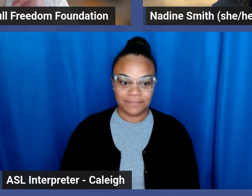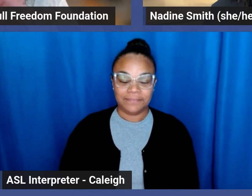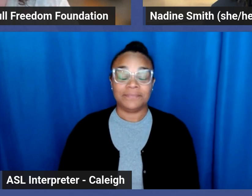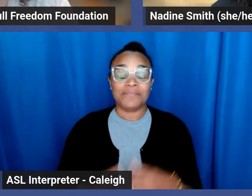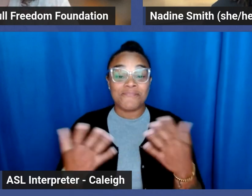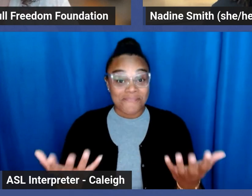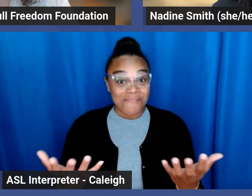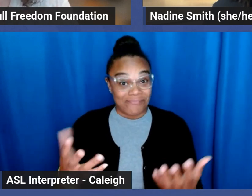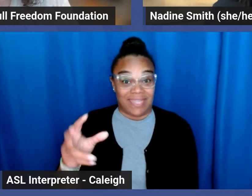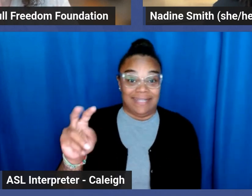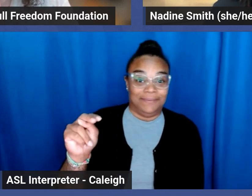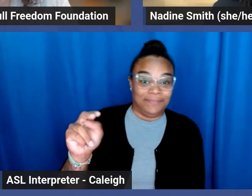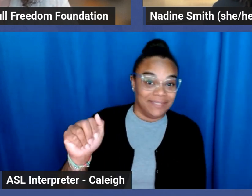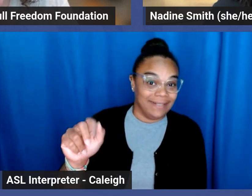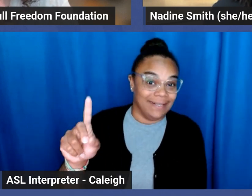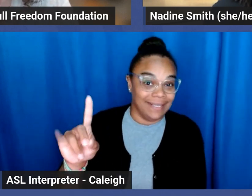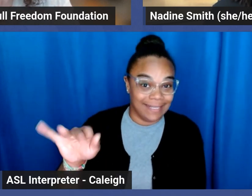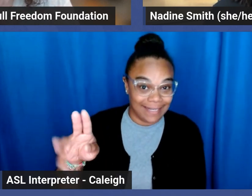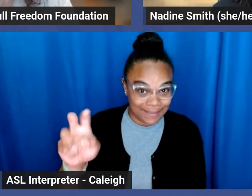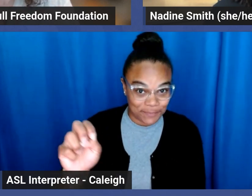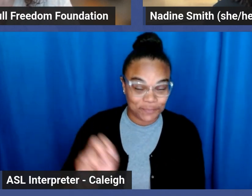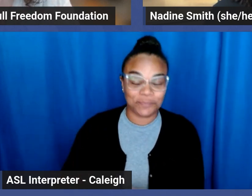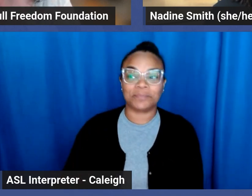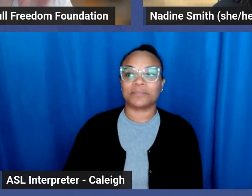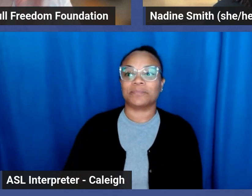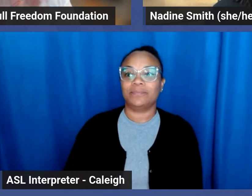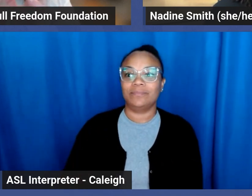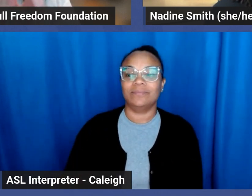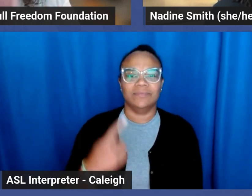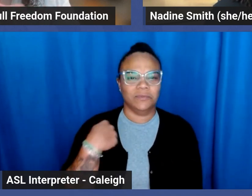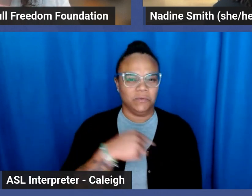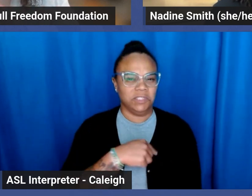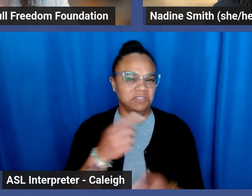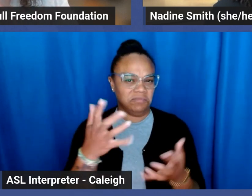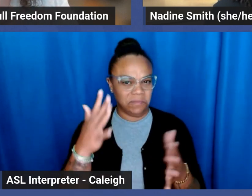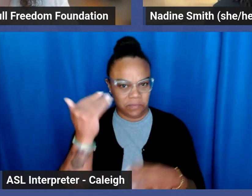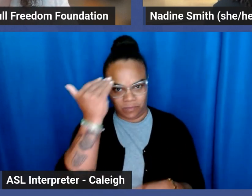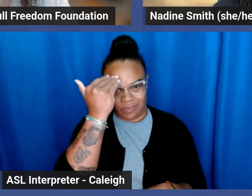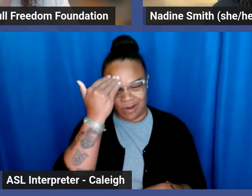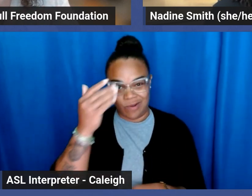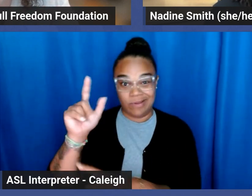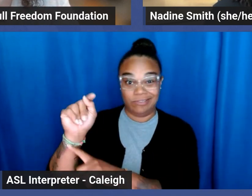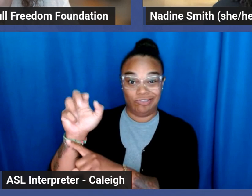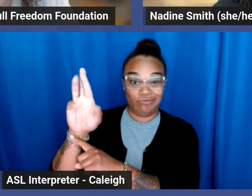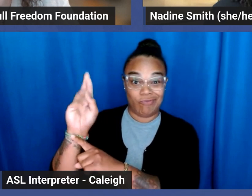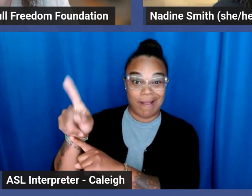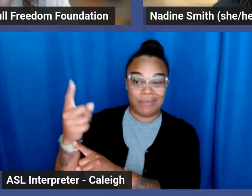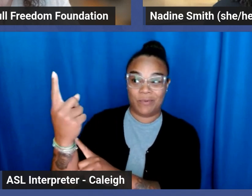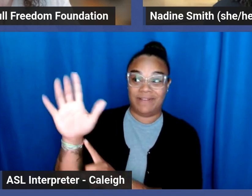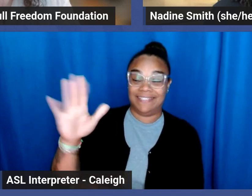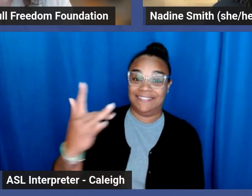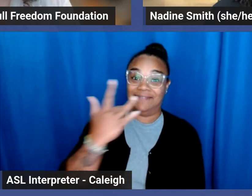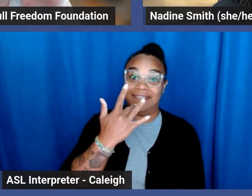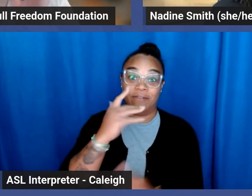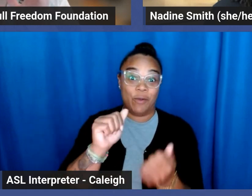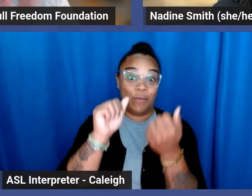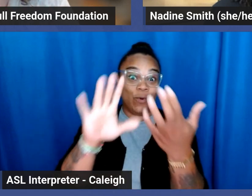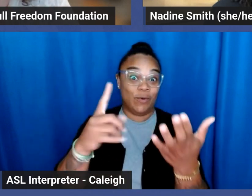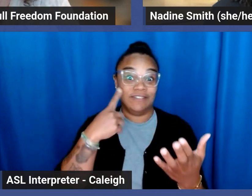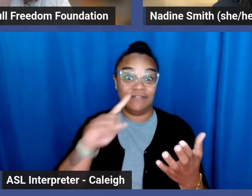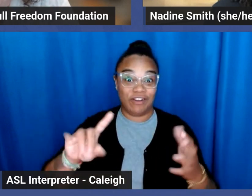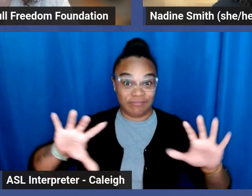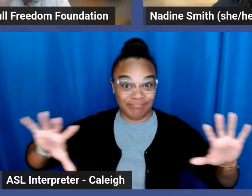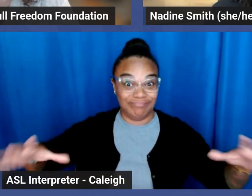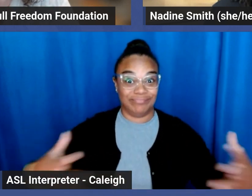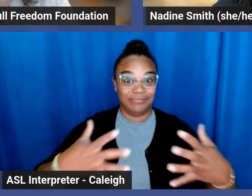So Nadine, we know that one of Trump's favorite tactics for rallying his base is just